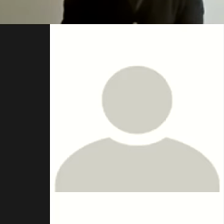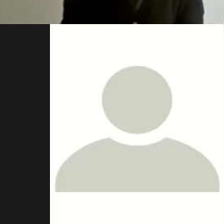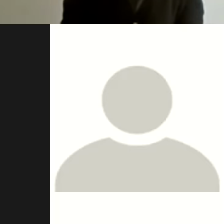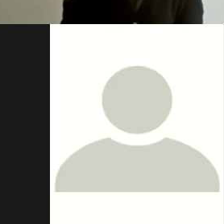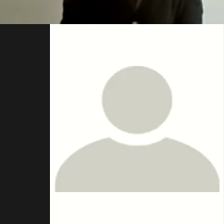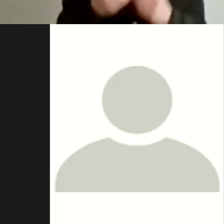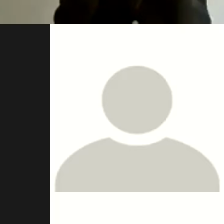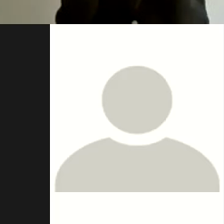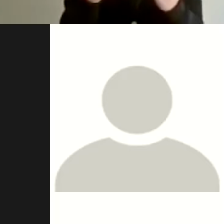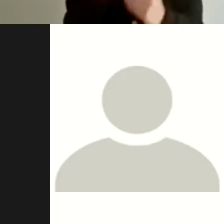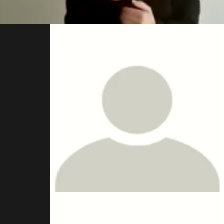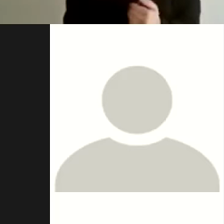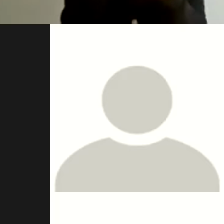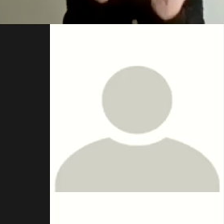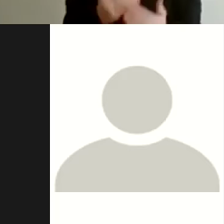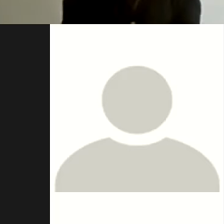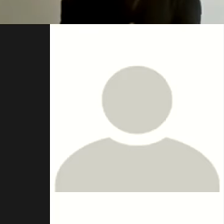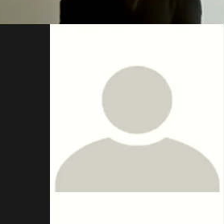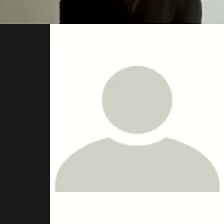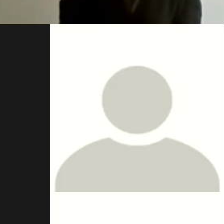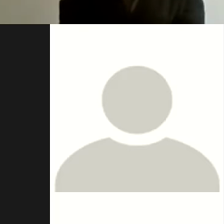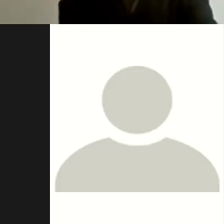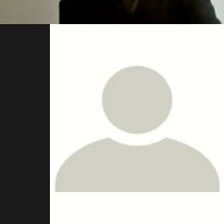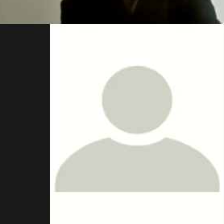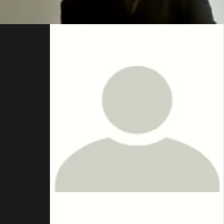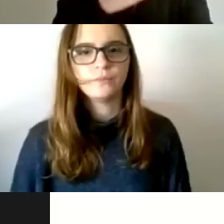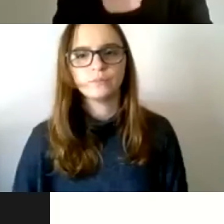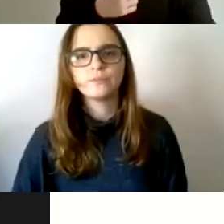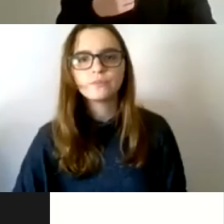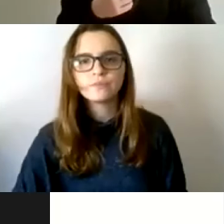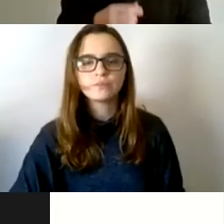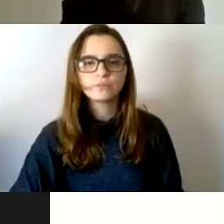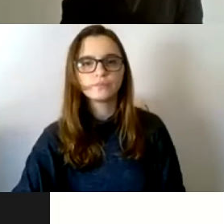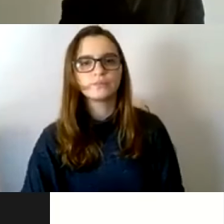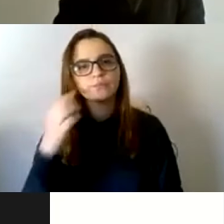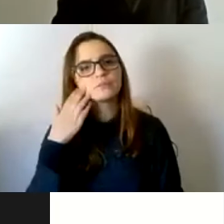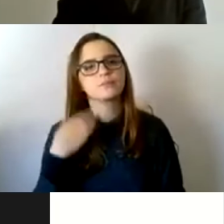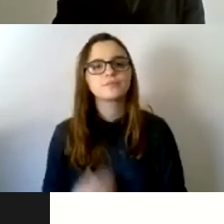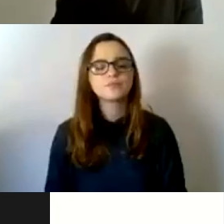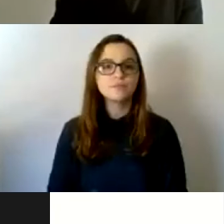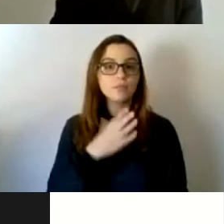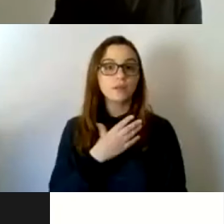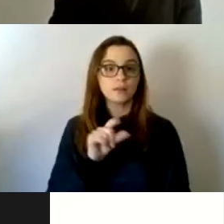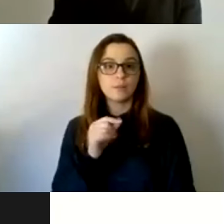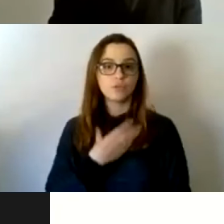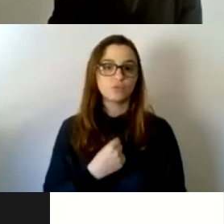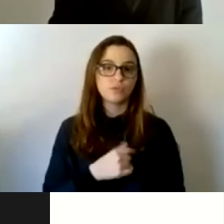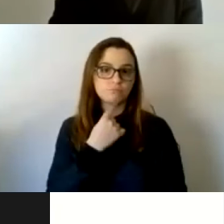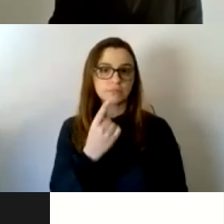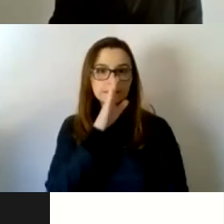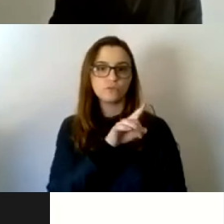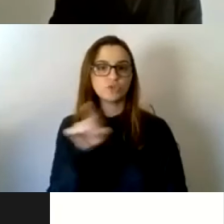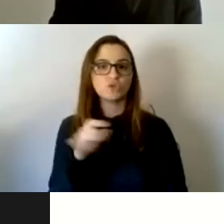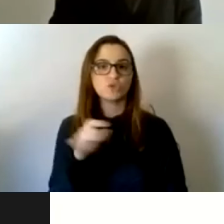Thank you, both of you, for your answers. I would also like to encourage all of you that if you have a question, don't hold it